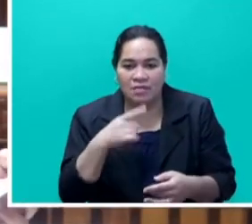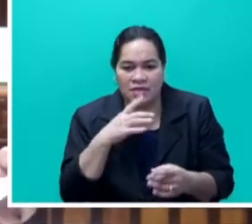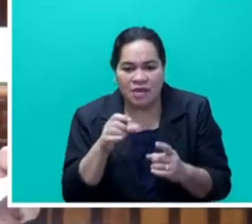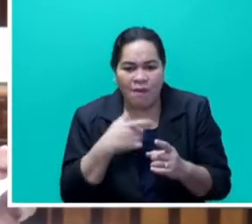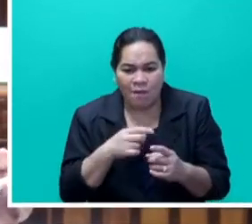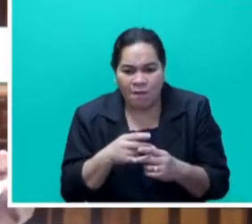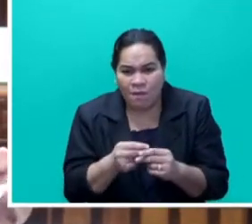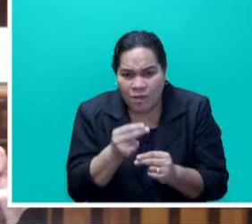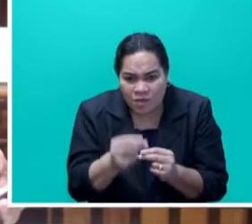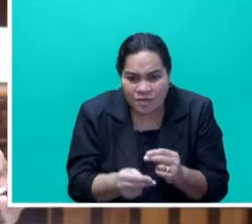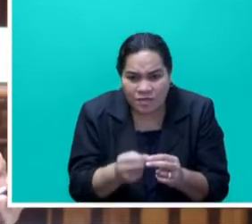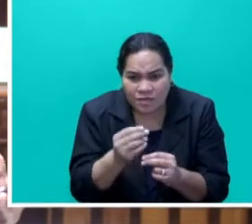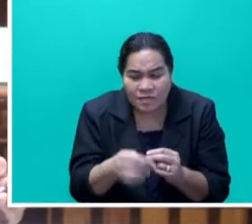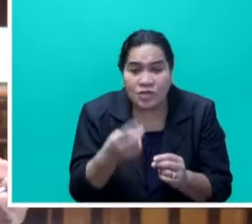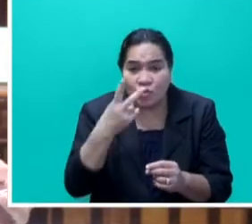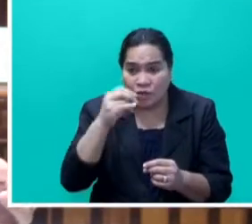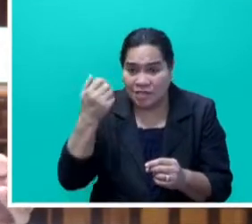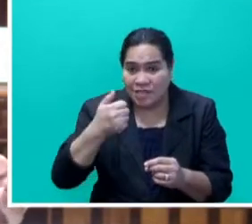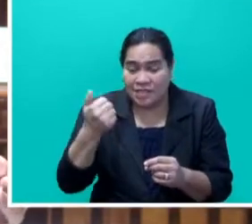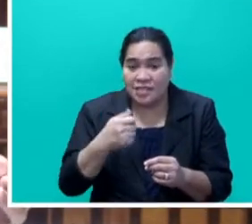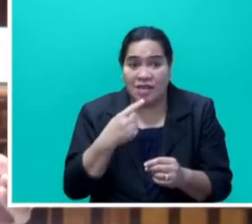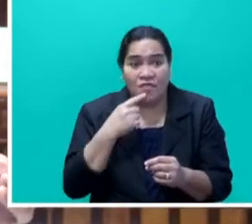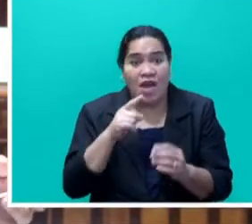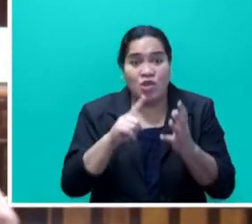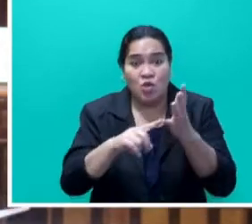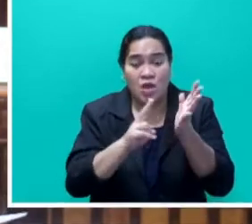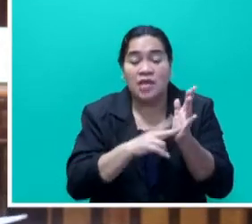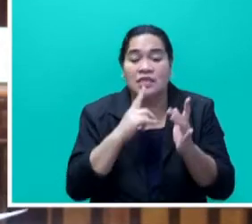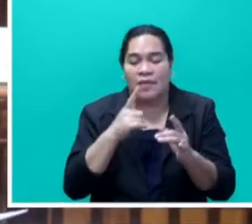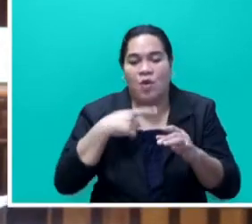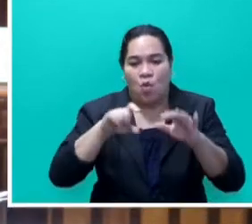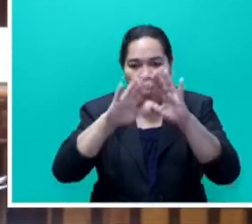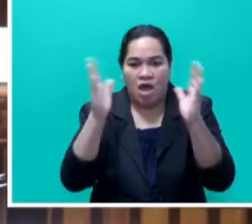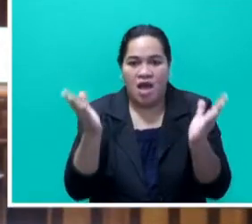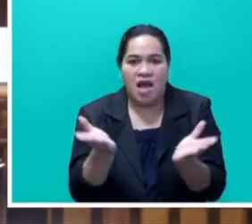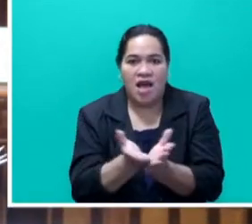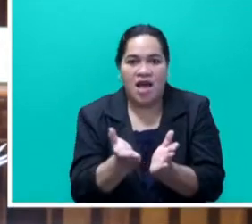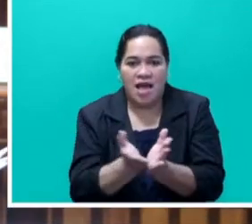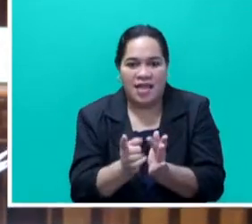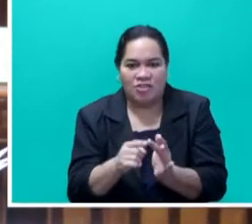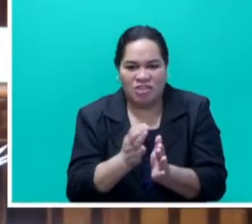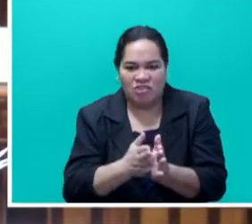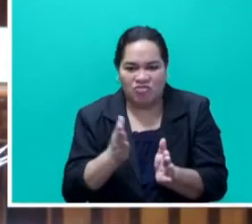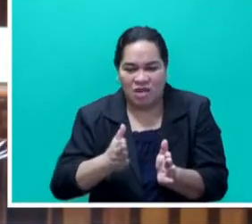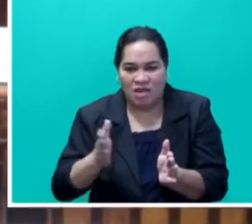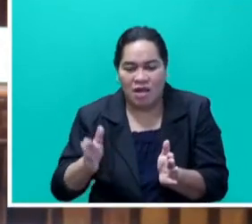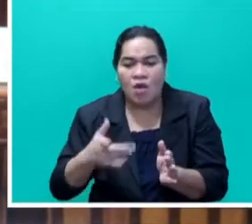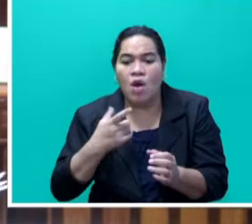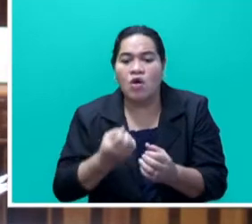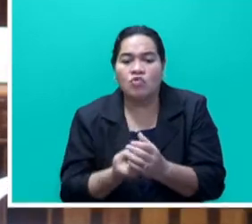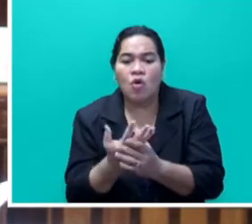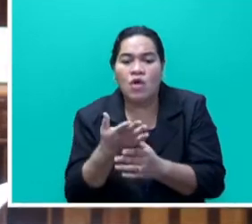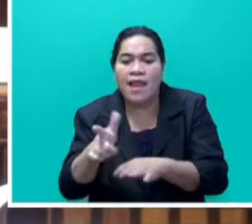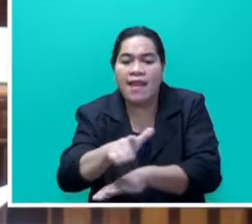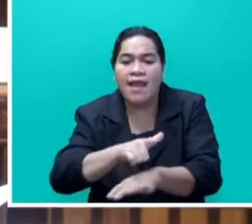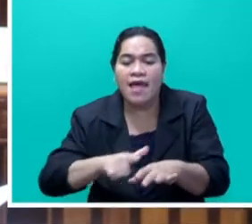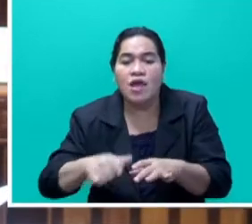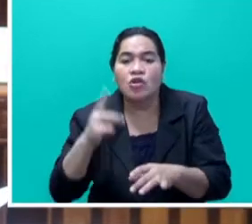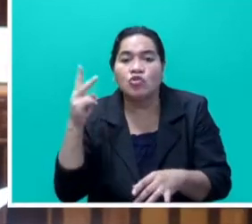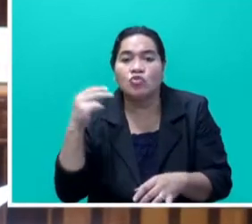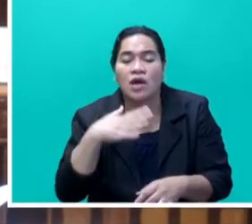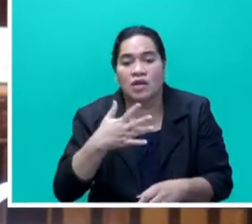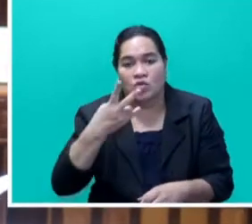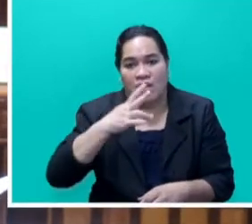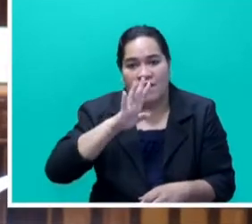in 2016 by the United Nations states that worldwide industrial hemp are grown in the total land area of about